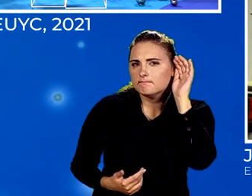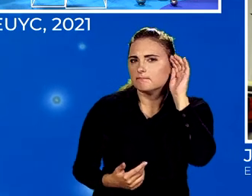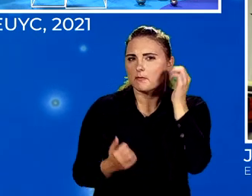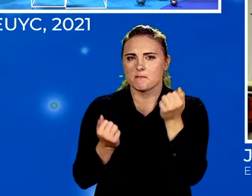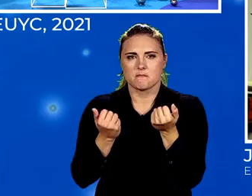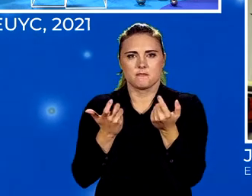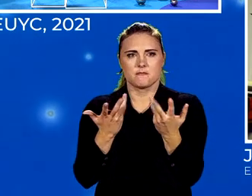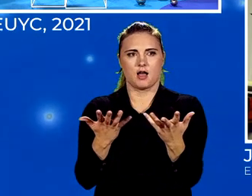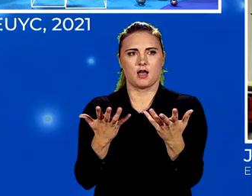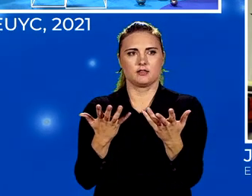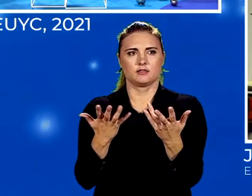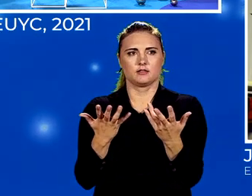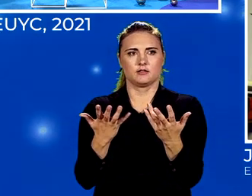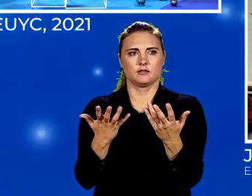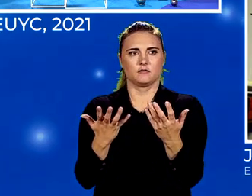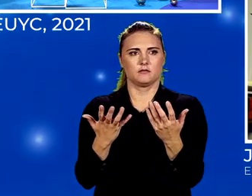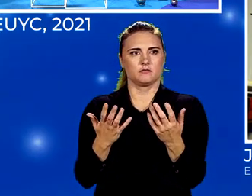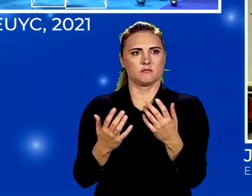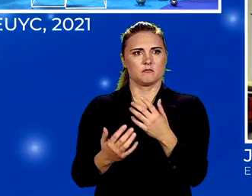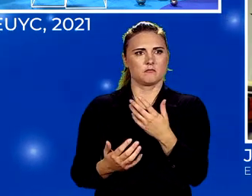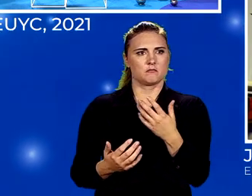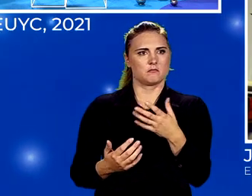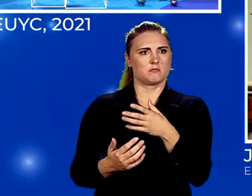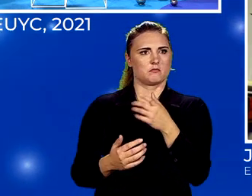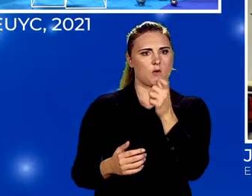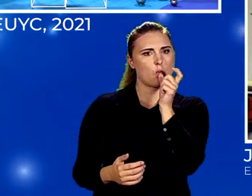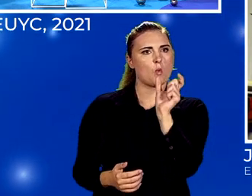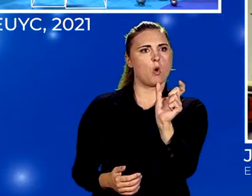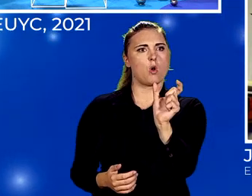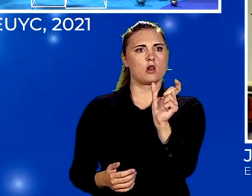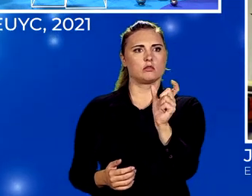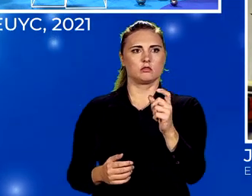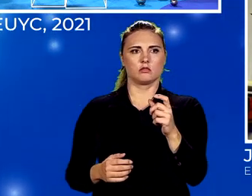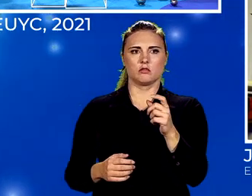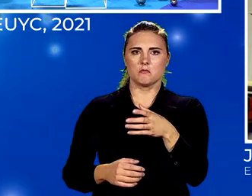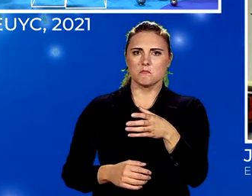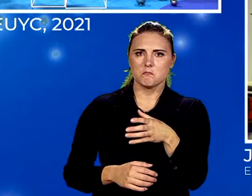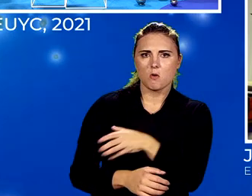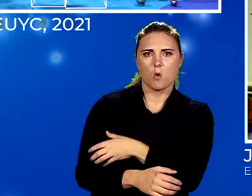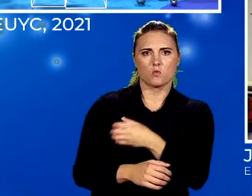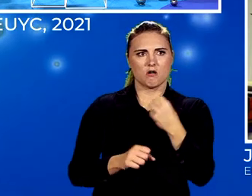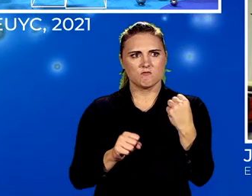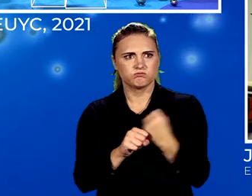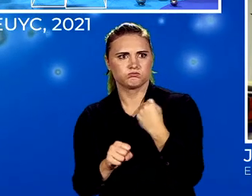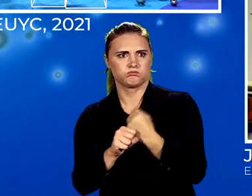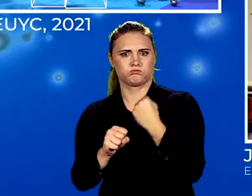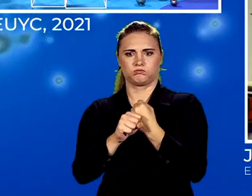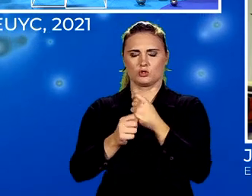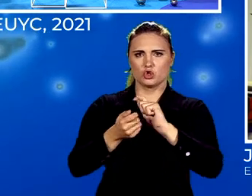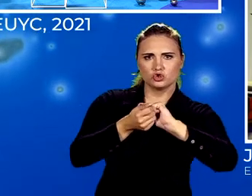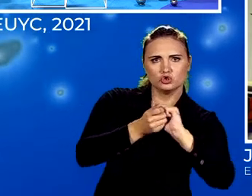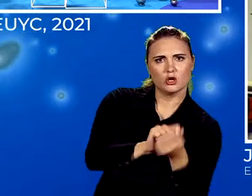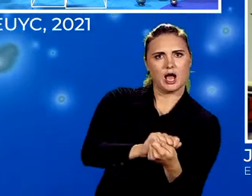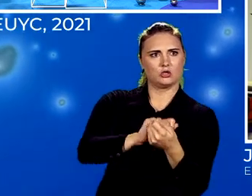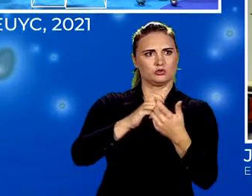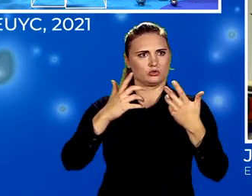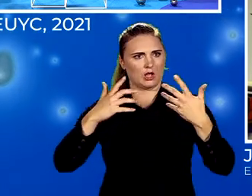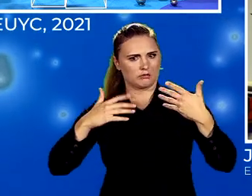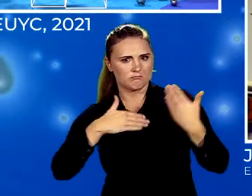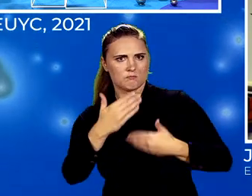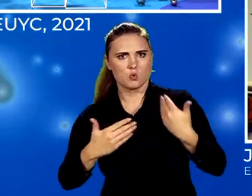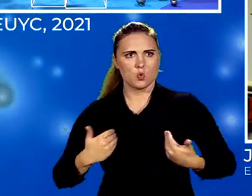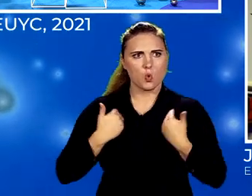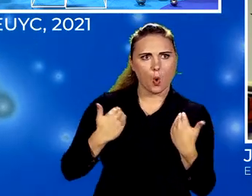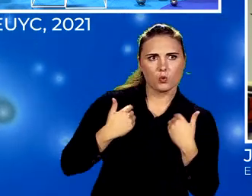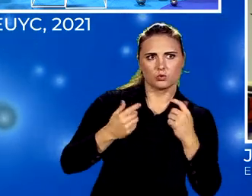strong words about how to change, how we perceive young people and what changes we